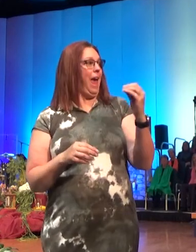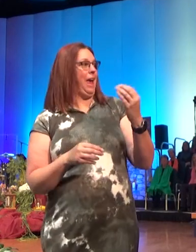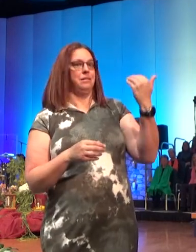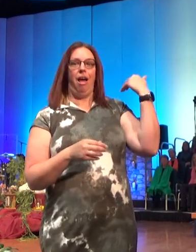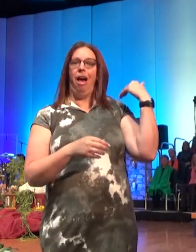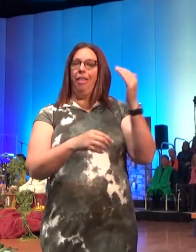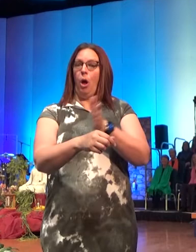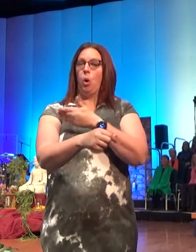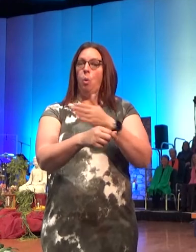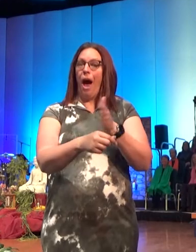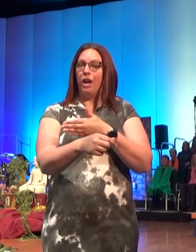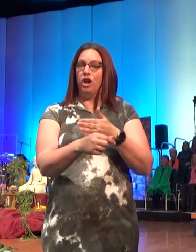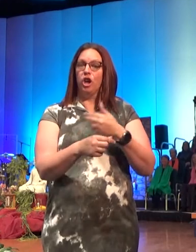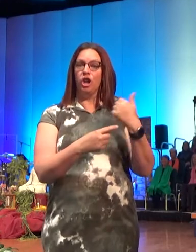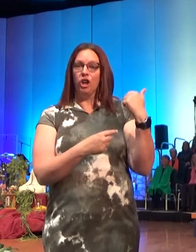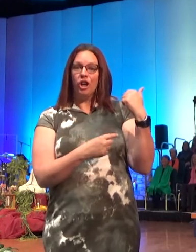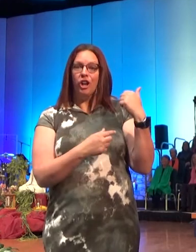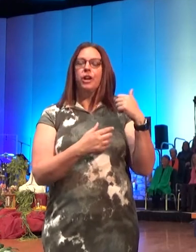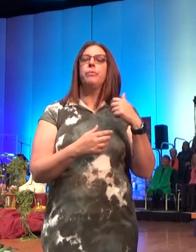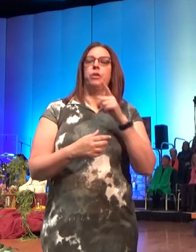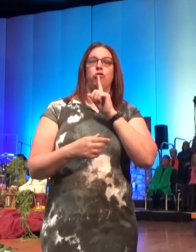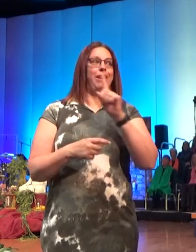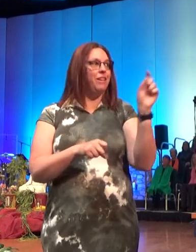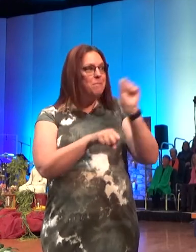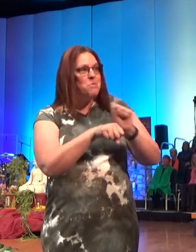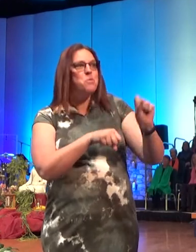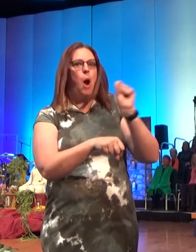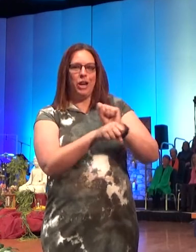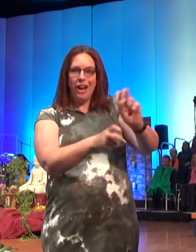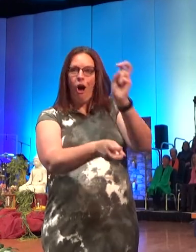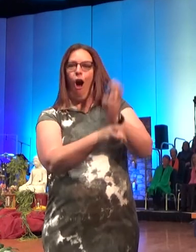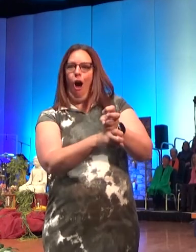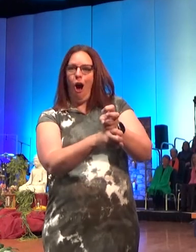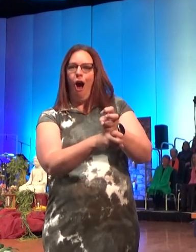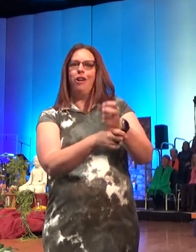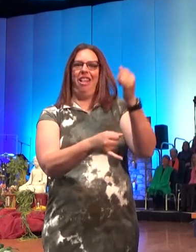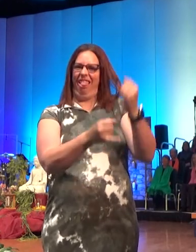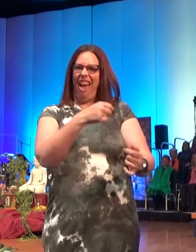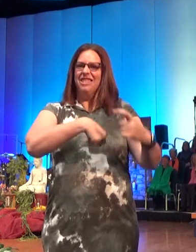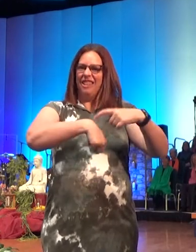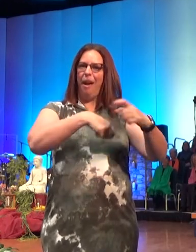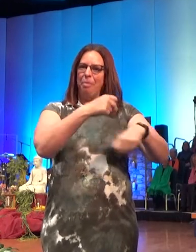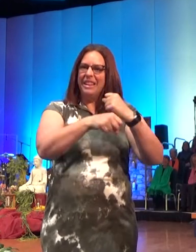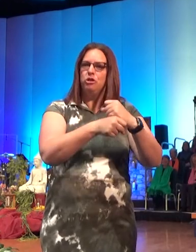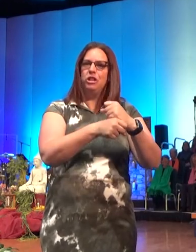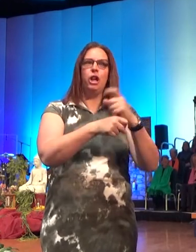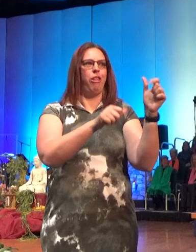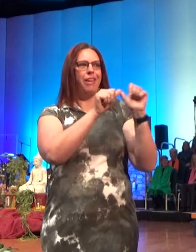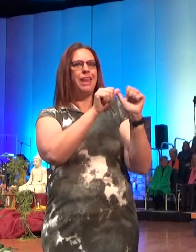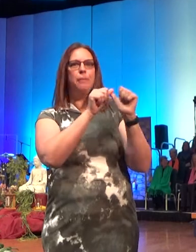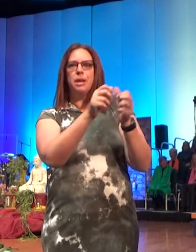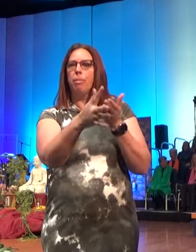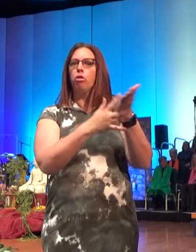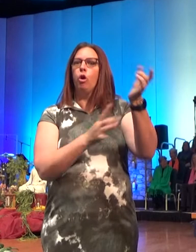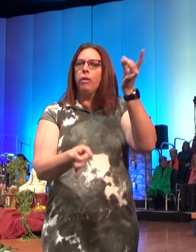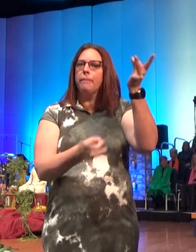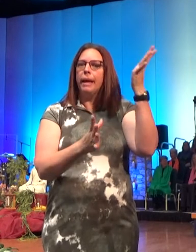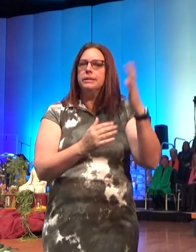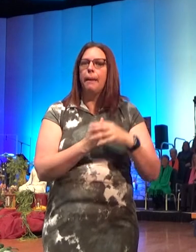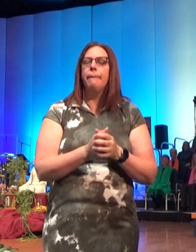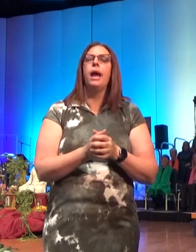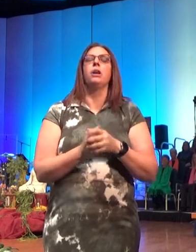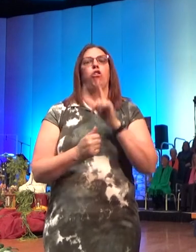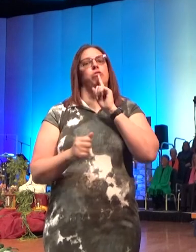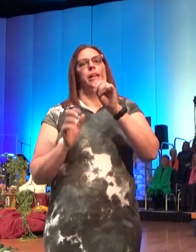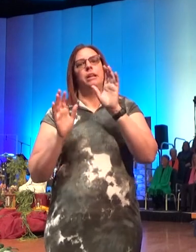you've worked so hard and been so tenacious in keeping up through this pandemic, and so grateful for their leader, Stacey Landis.